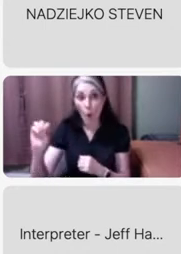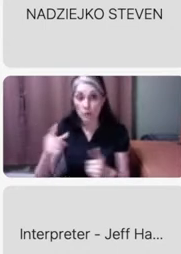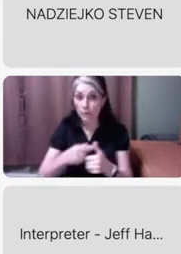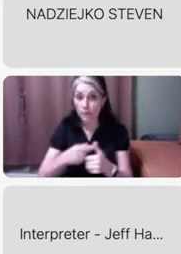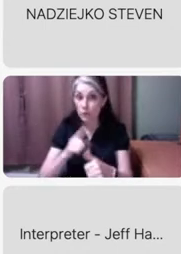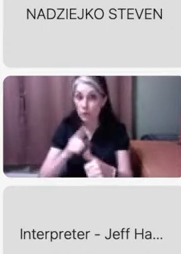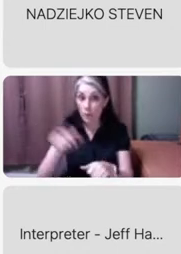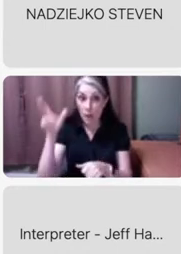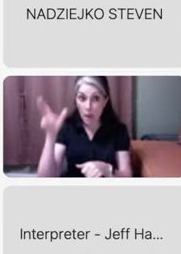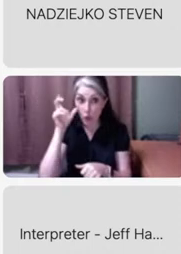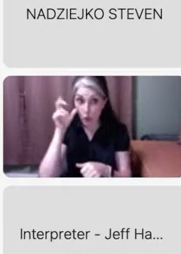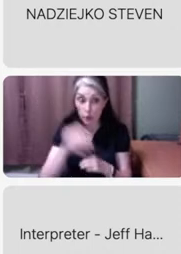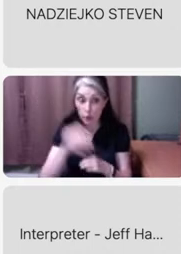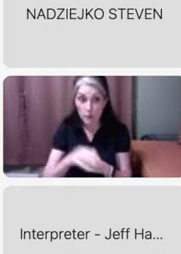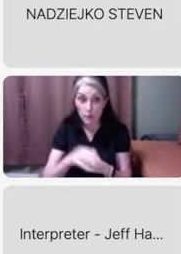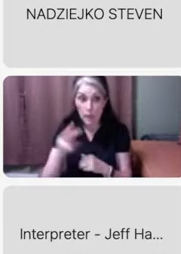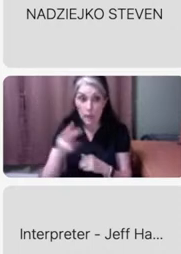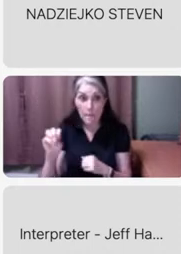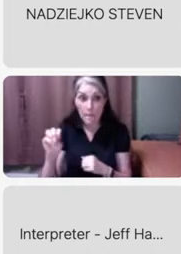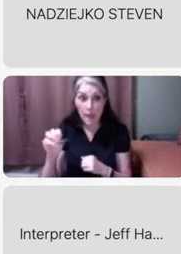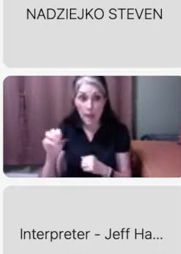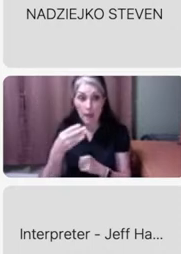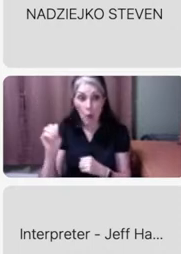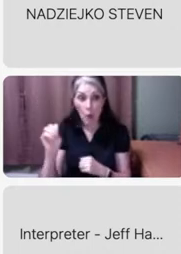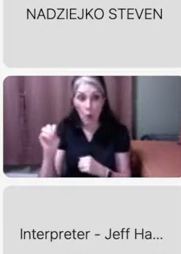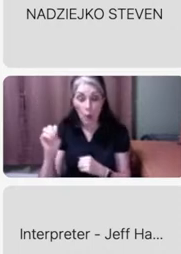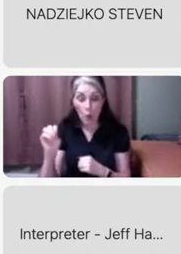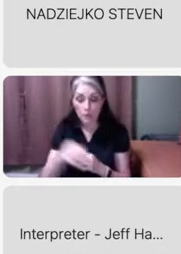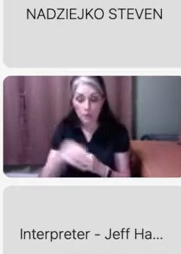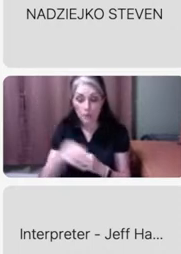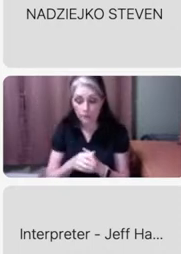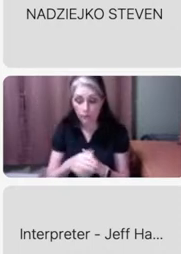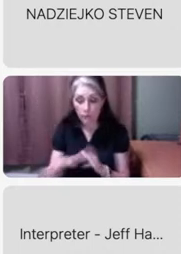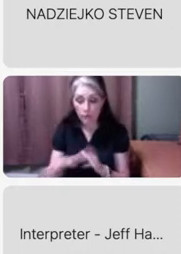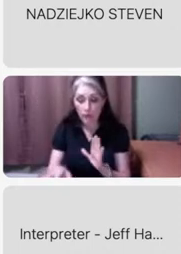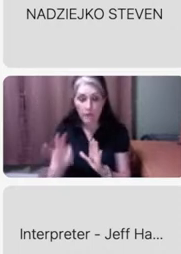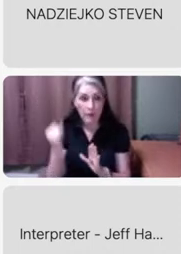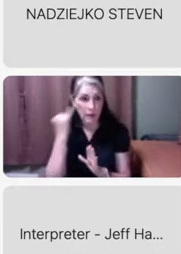uh just to to find out if there's something that